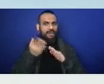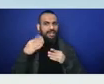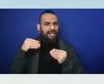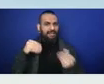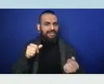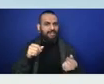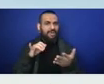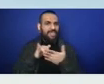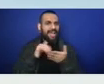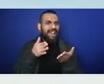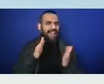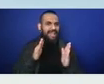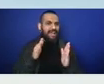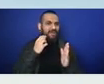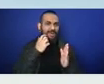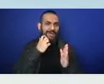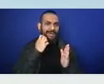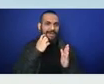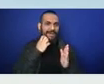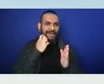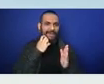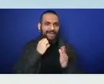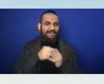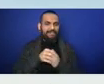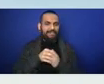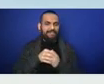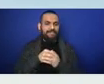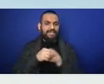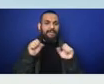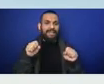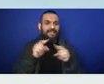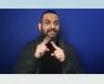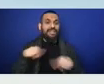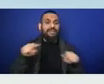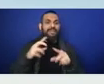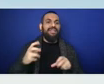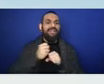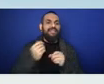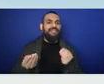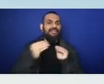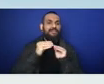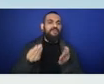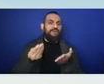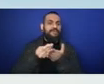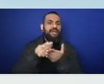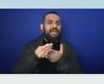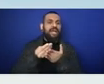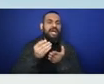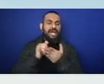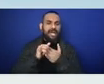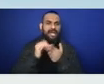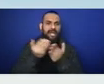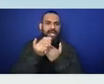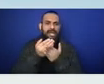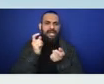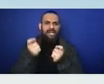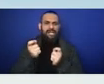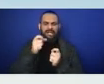those employees, is actually their profit, the net profit that they show at the end of the year. And